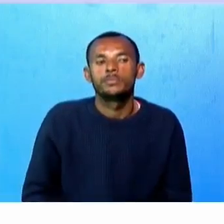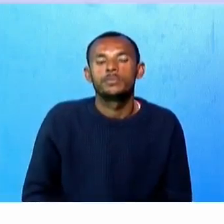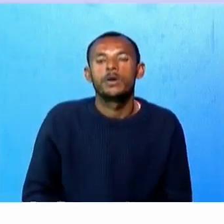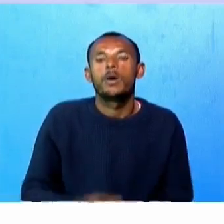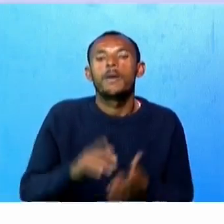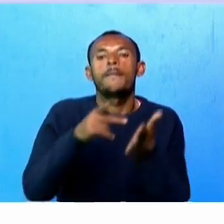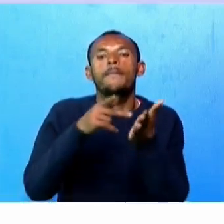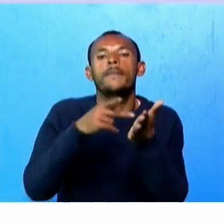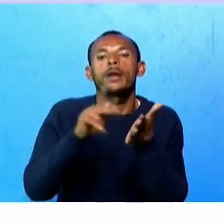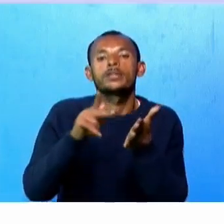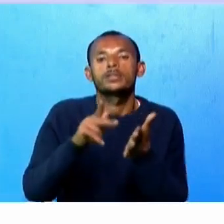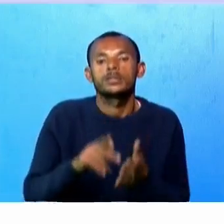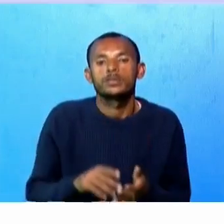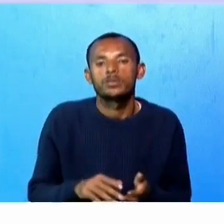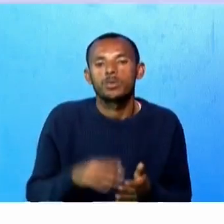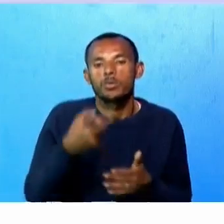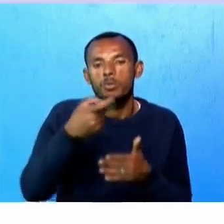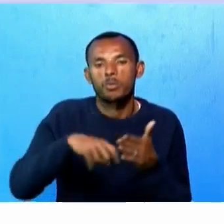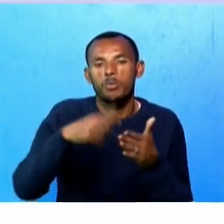price of